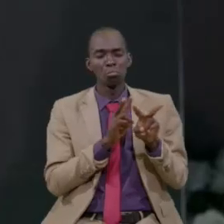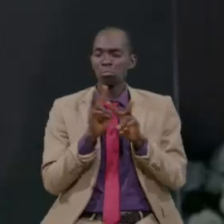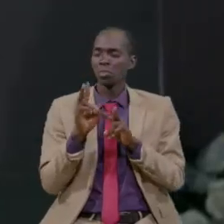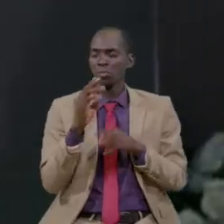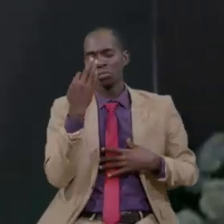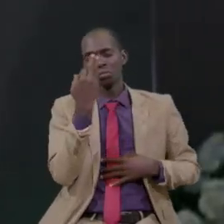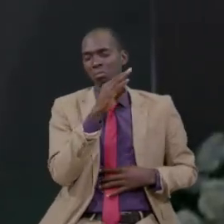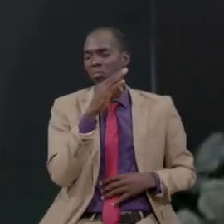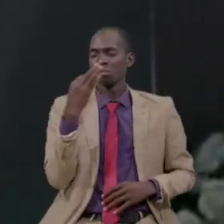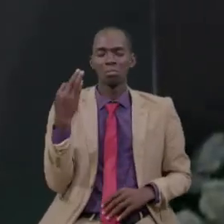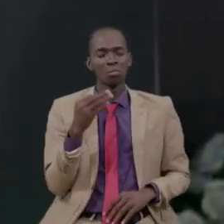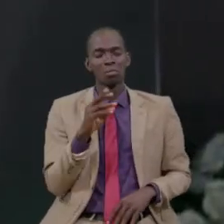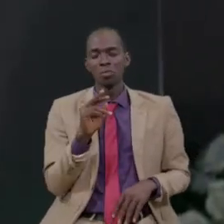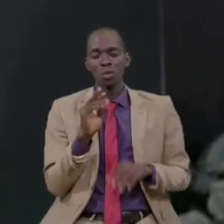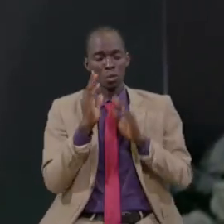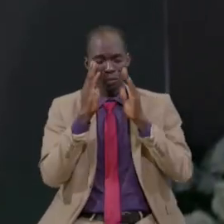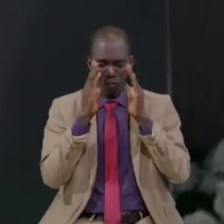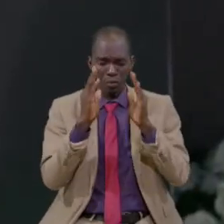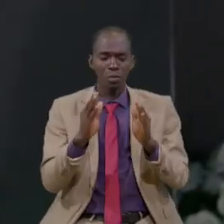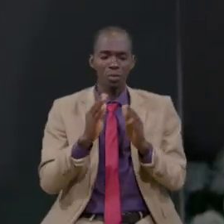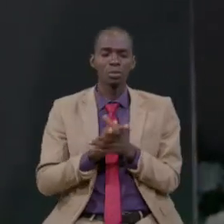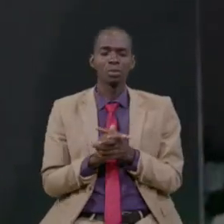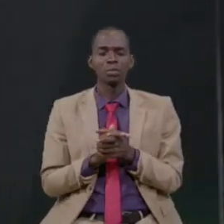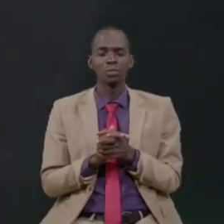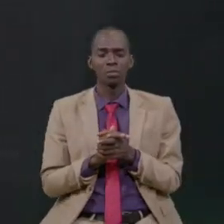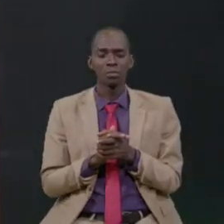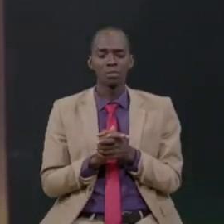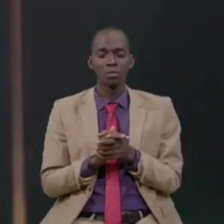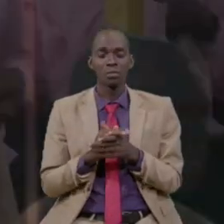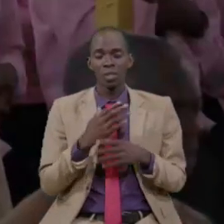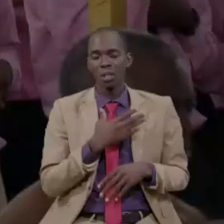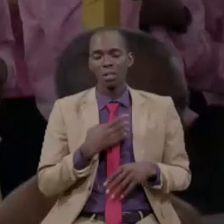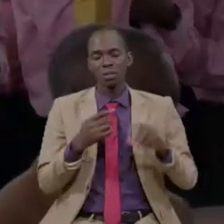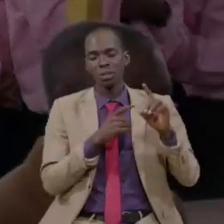way, focus. And the Lord will be with you.